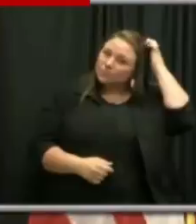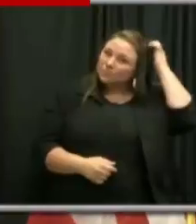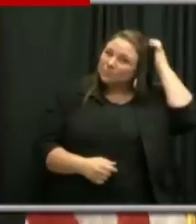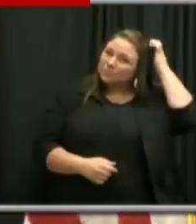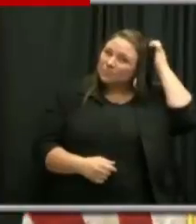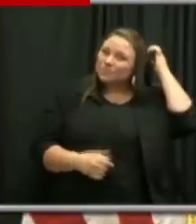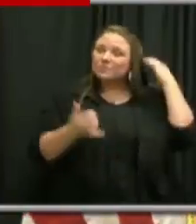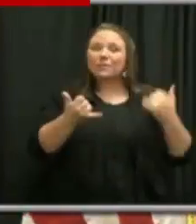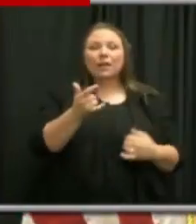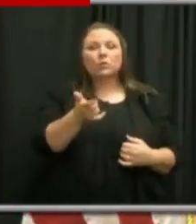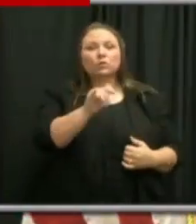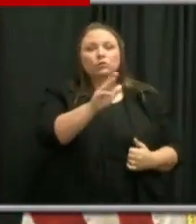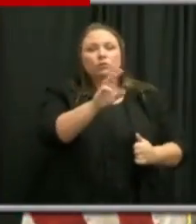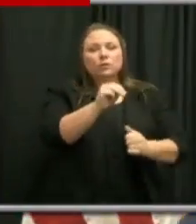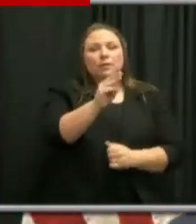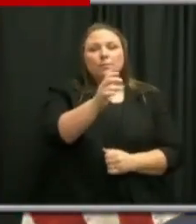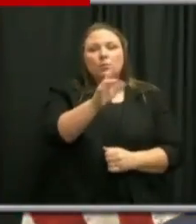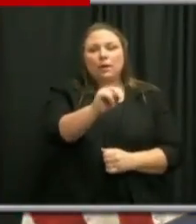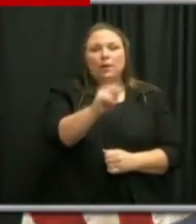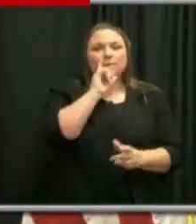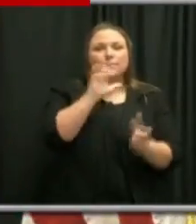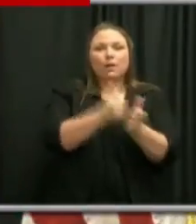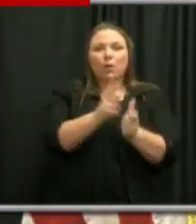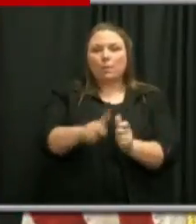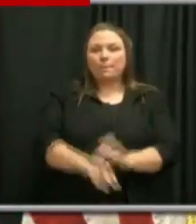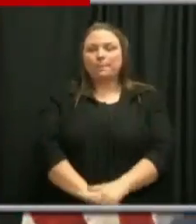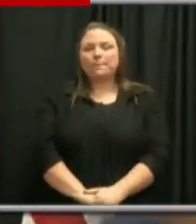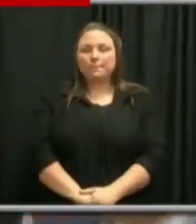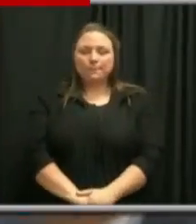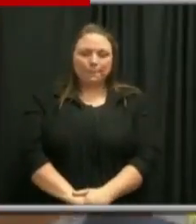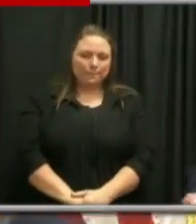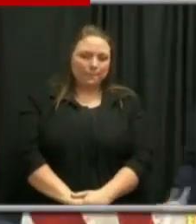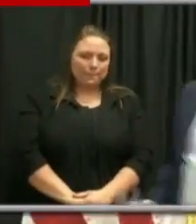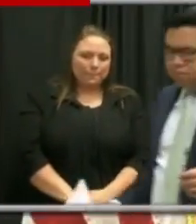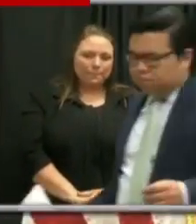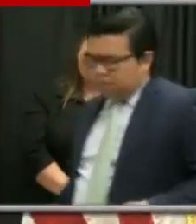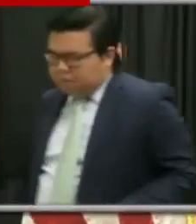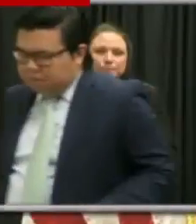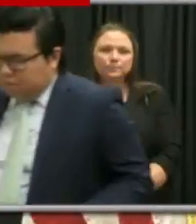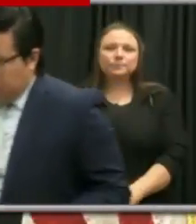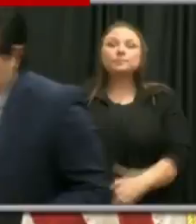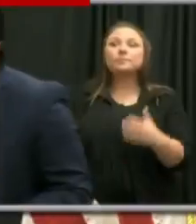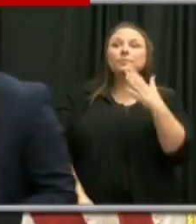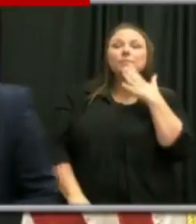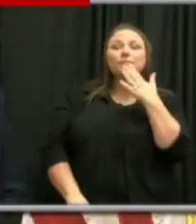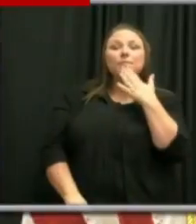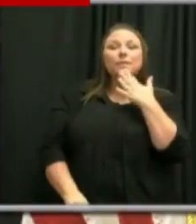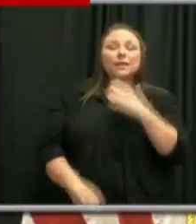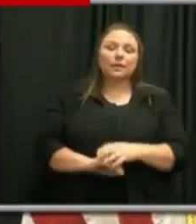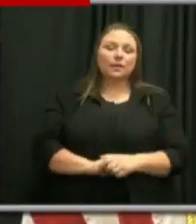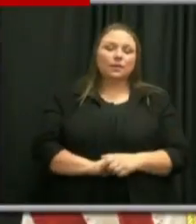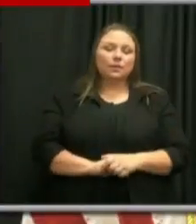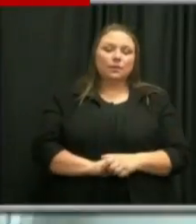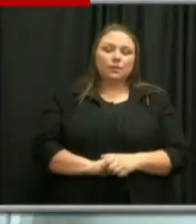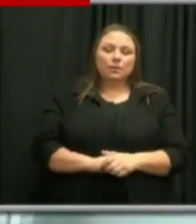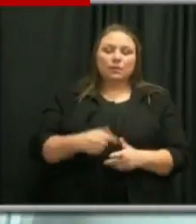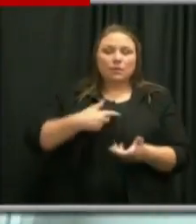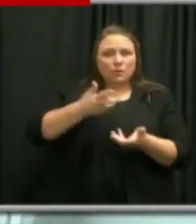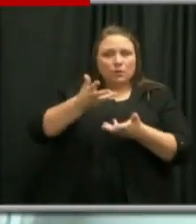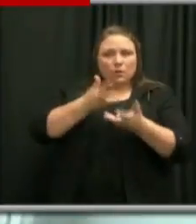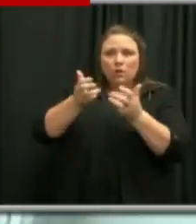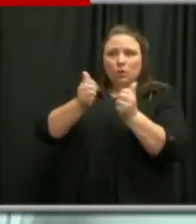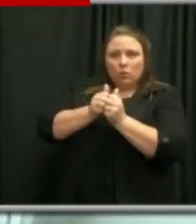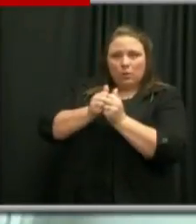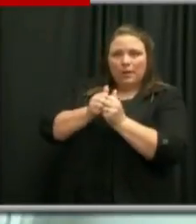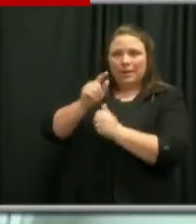We'll turn it over to Mr. Brown for the follow-up question. Yeah, thanks, Chris. Thanks, Tosin. In talking to my good friends at